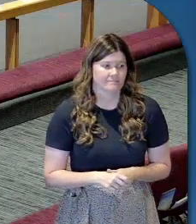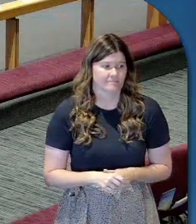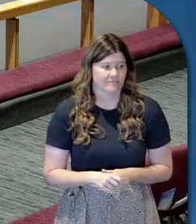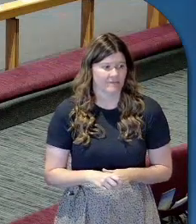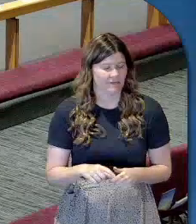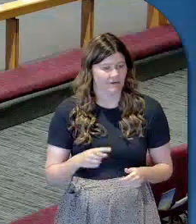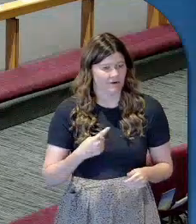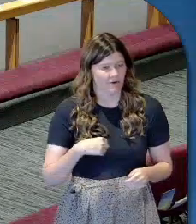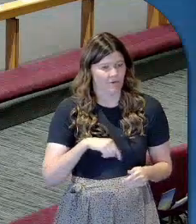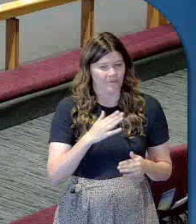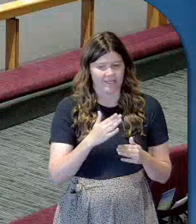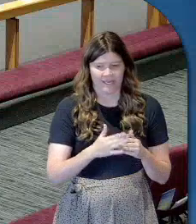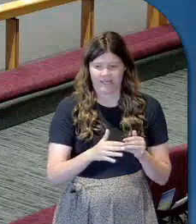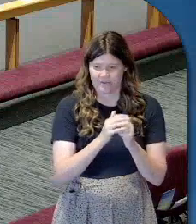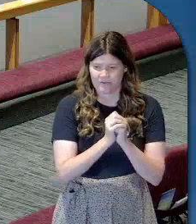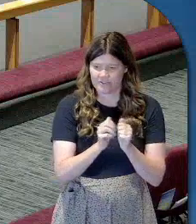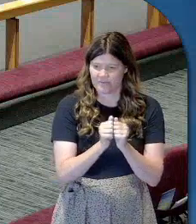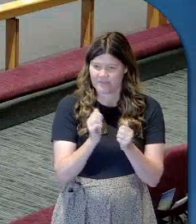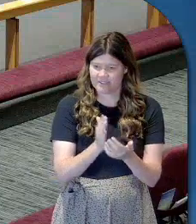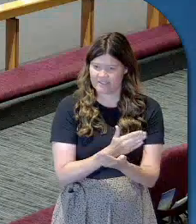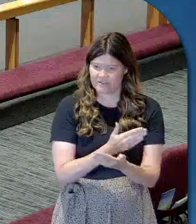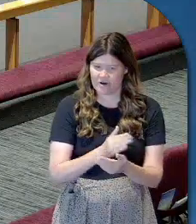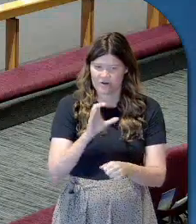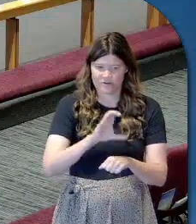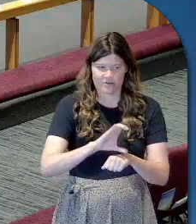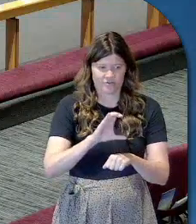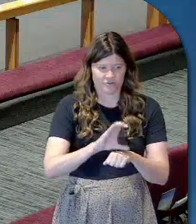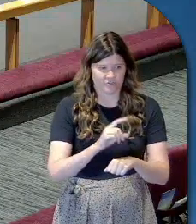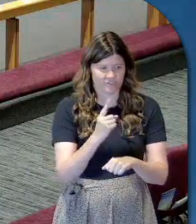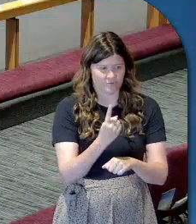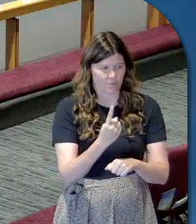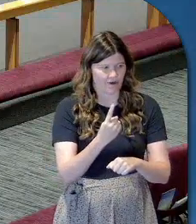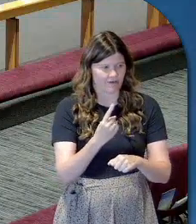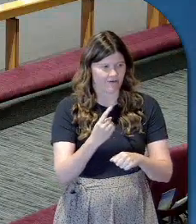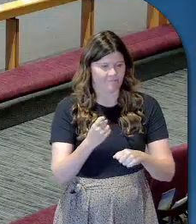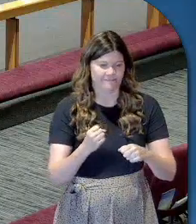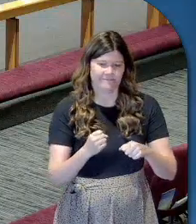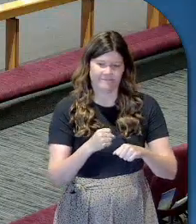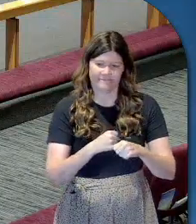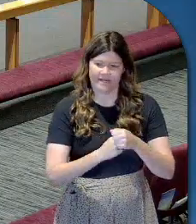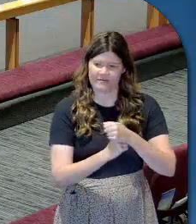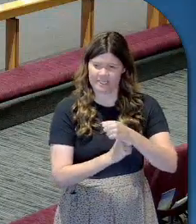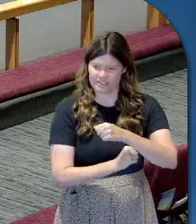We close our worship this morning in song, The Church's One Foundation.